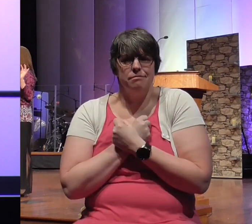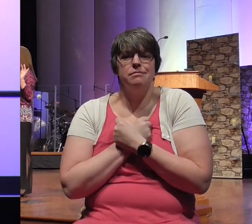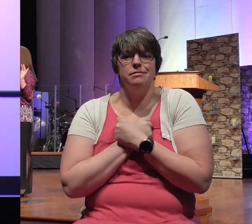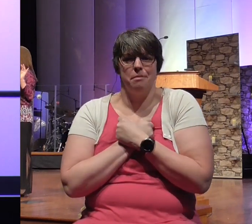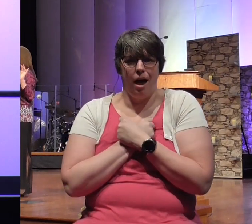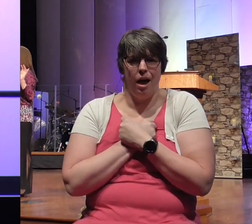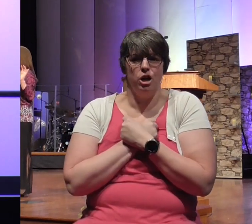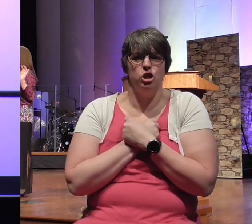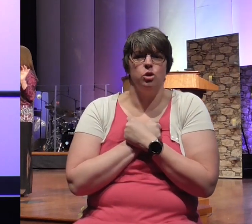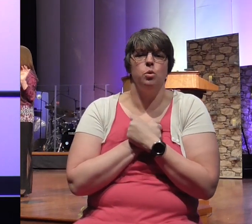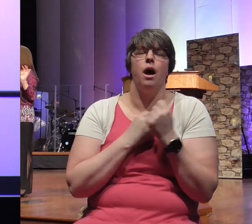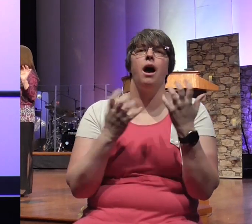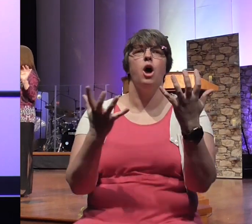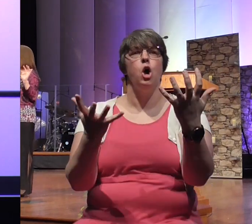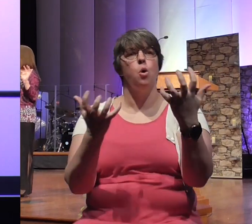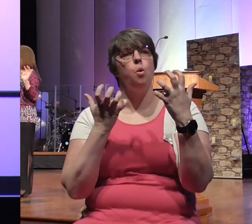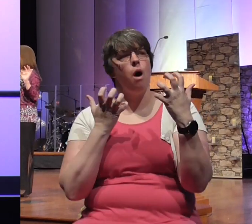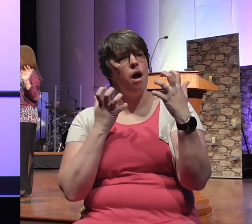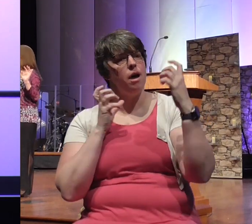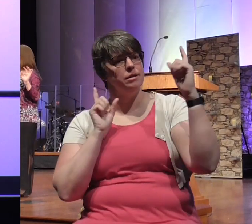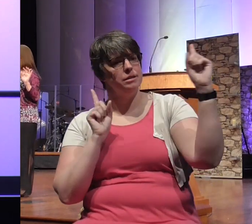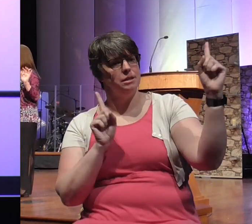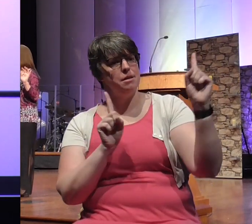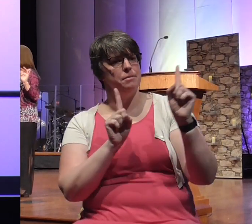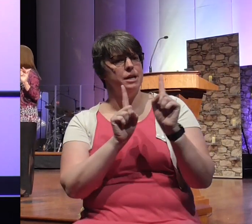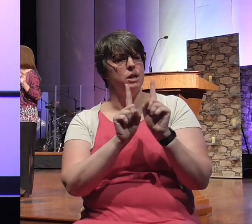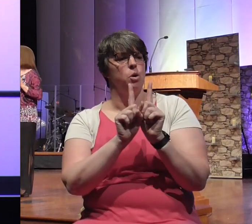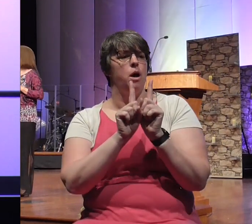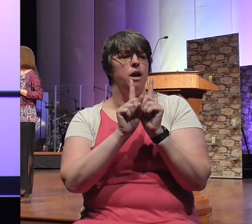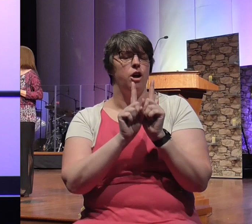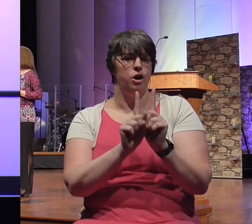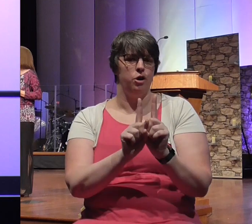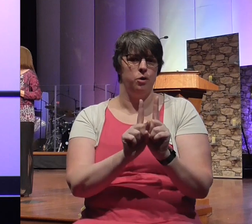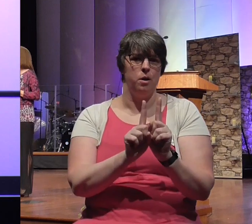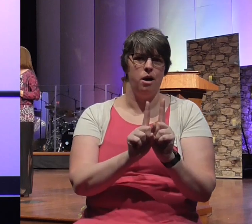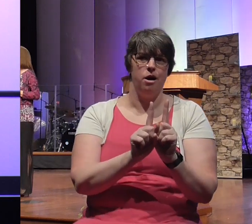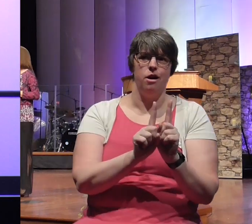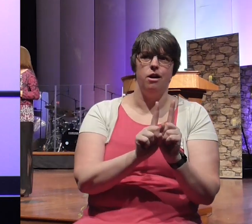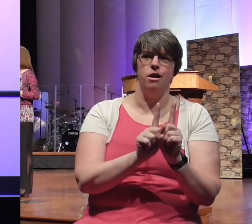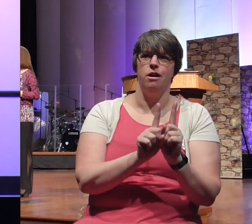everything. I want to be where you are.